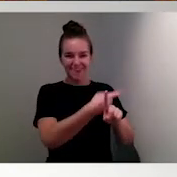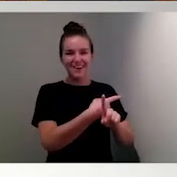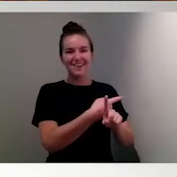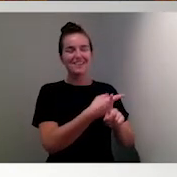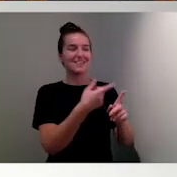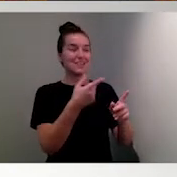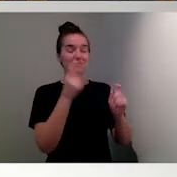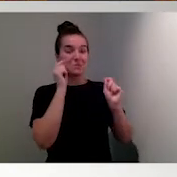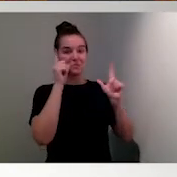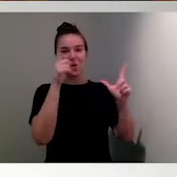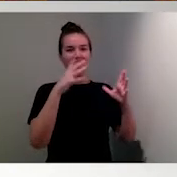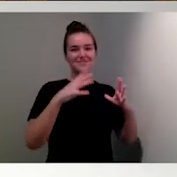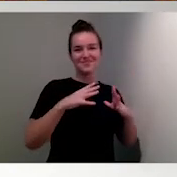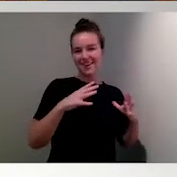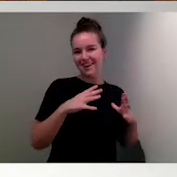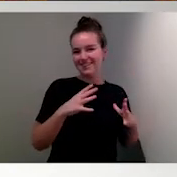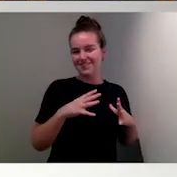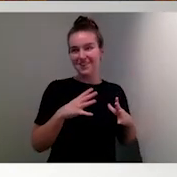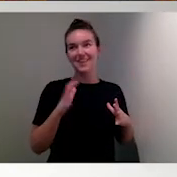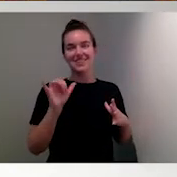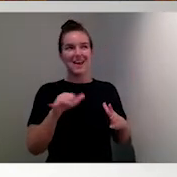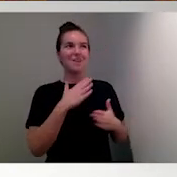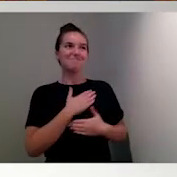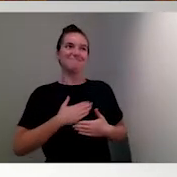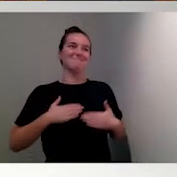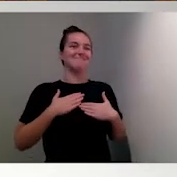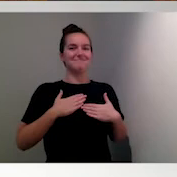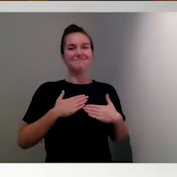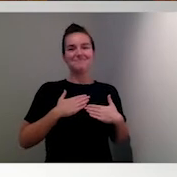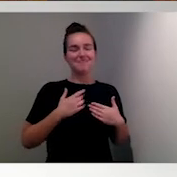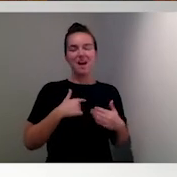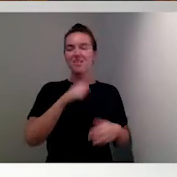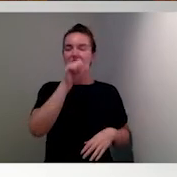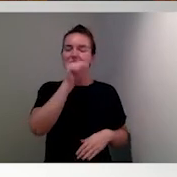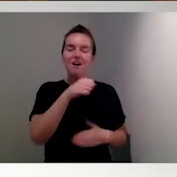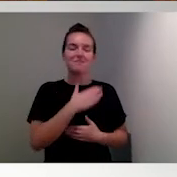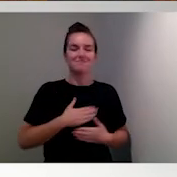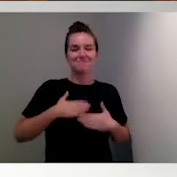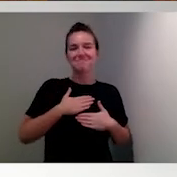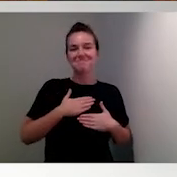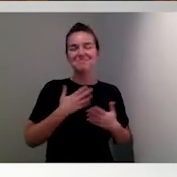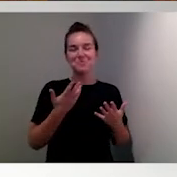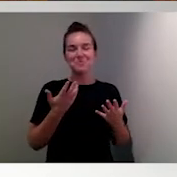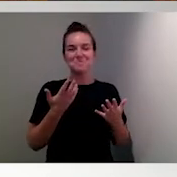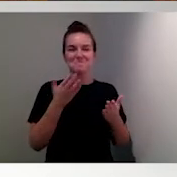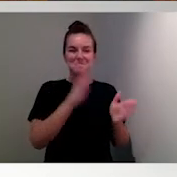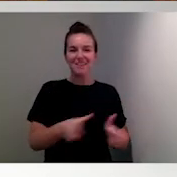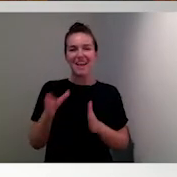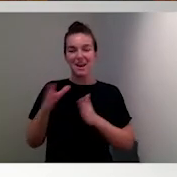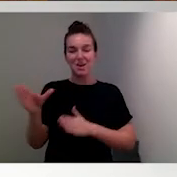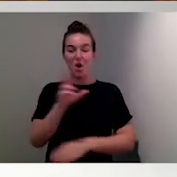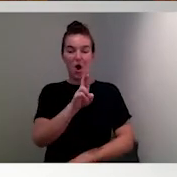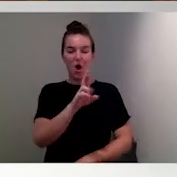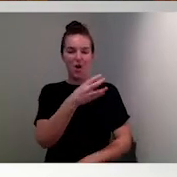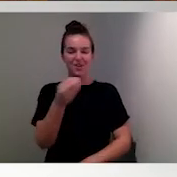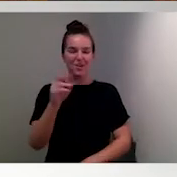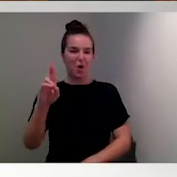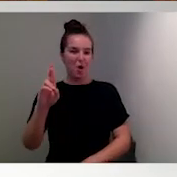and it was just really delightful to get to plan. That's something I really love to get to do, is plan those R&R trips. So I